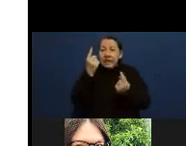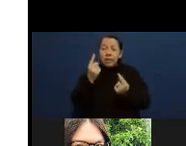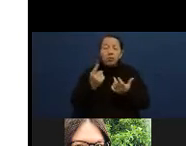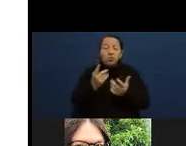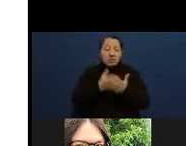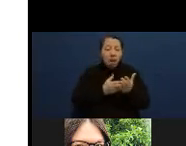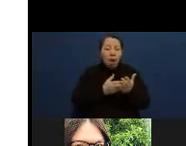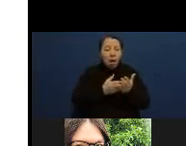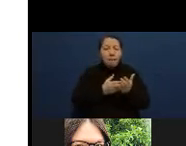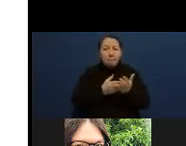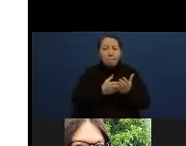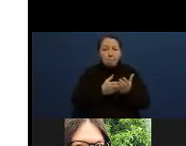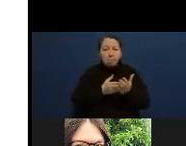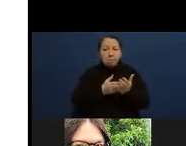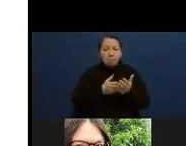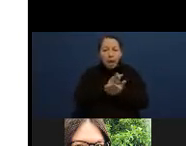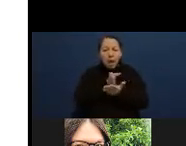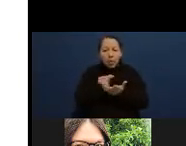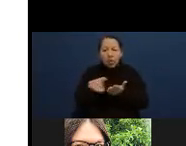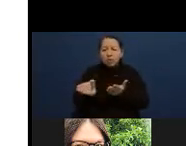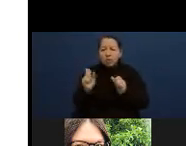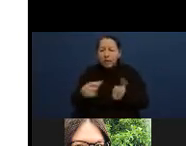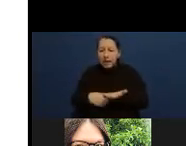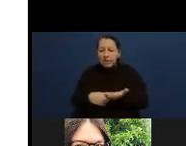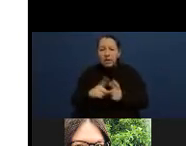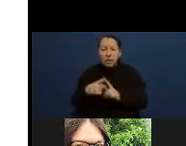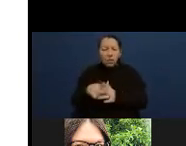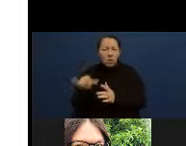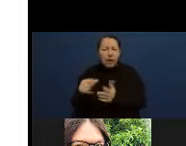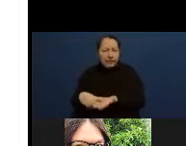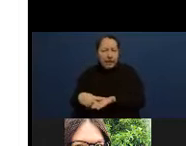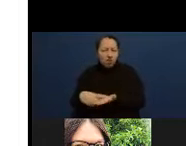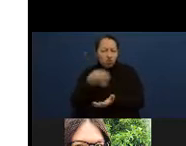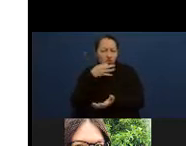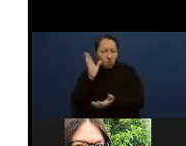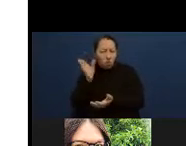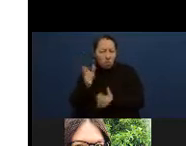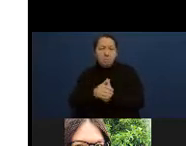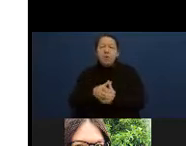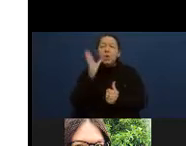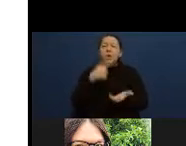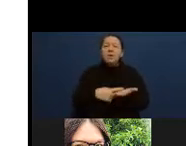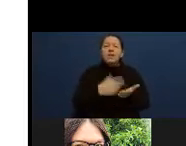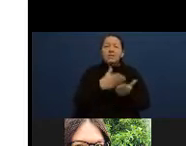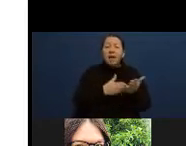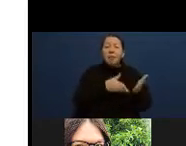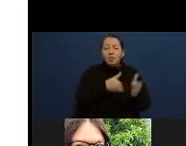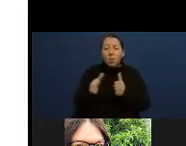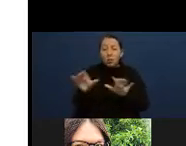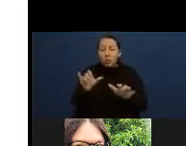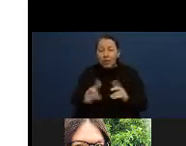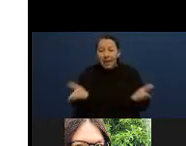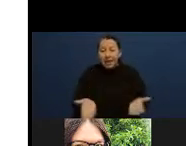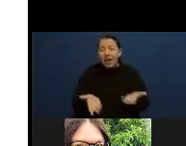bit about that. And we'll talk about some of the ways we may be doing it here. And it's going to ebb and flow depending